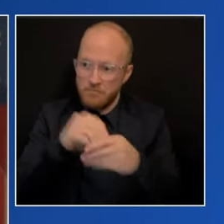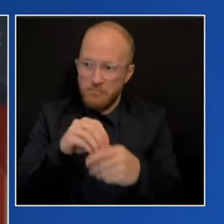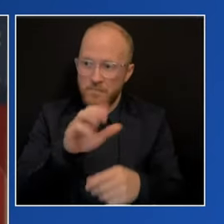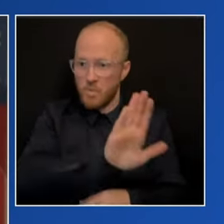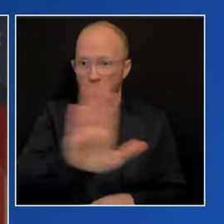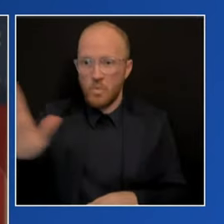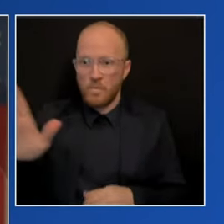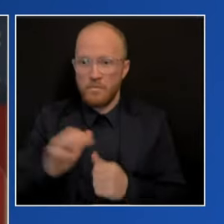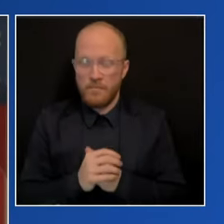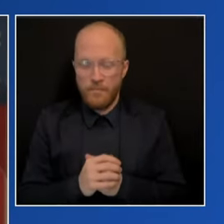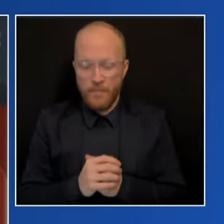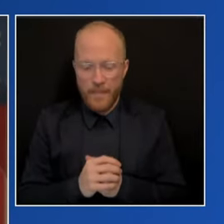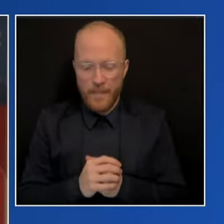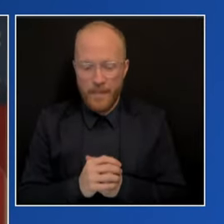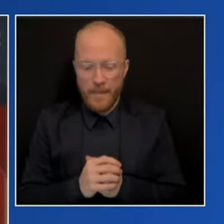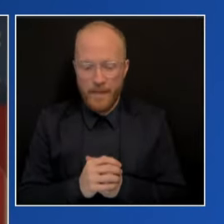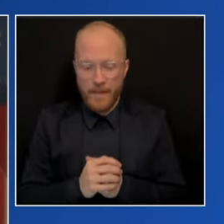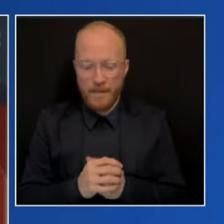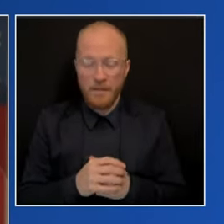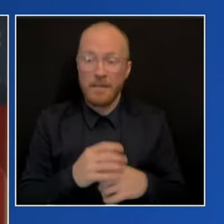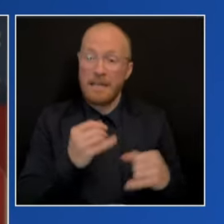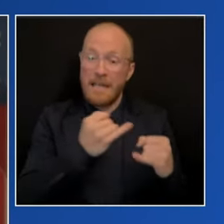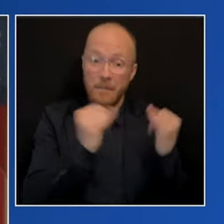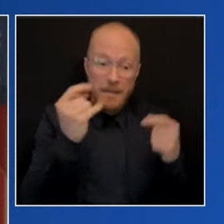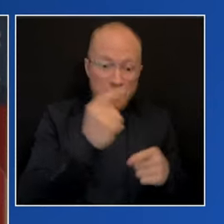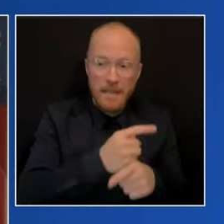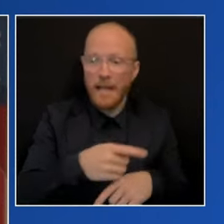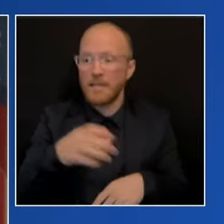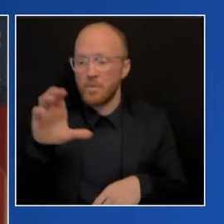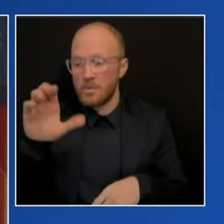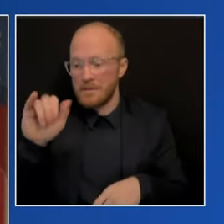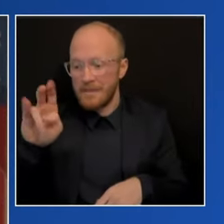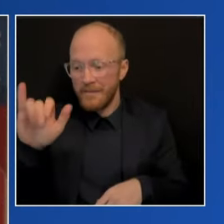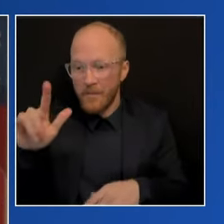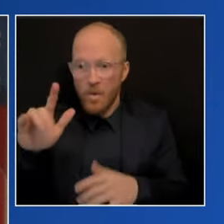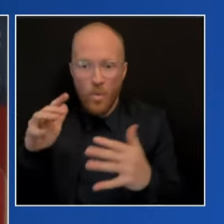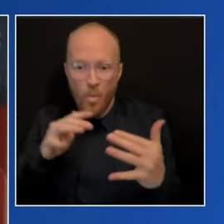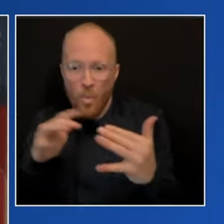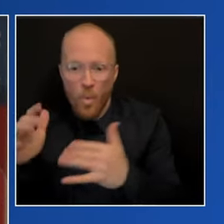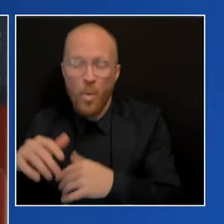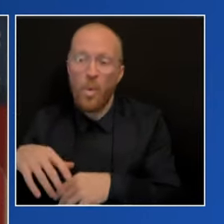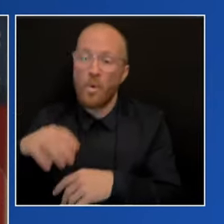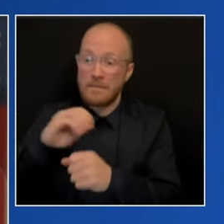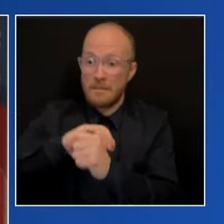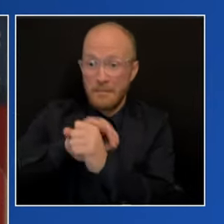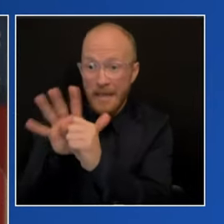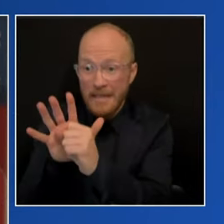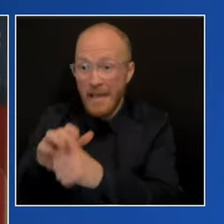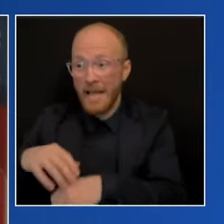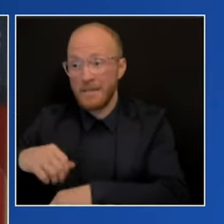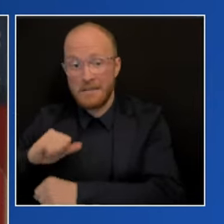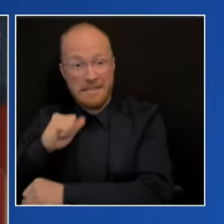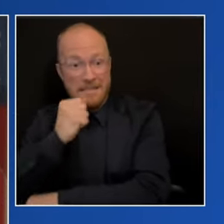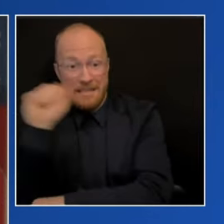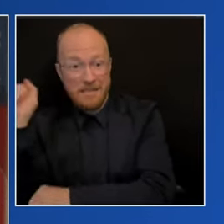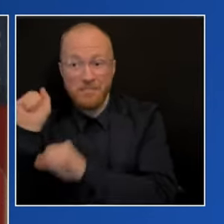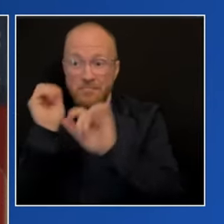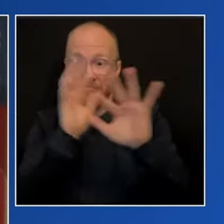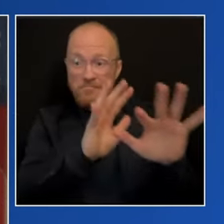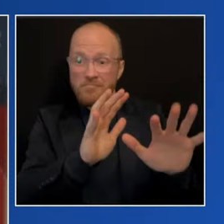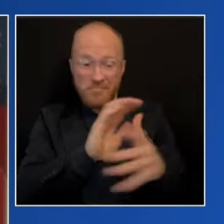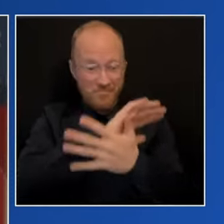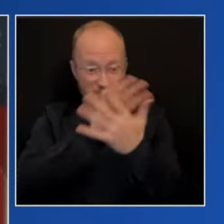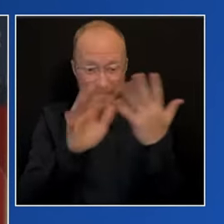our history, from independence to civil war to 2 world wars to a pandemic to insurrection, I refuse to